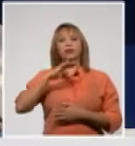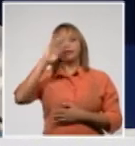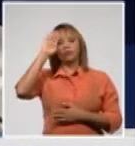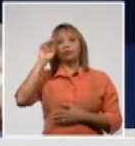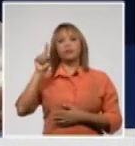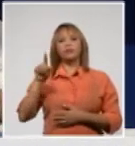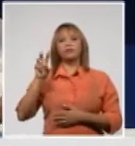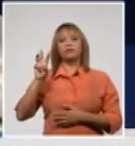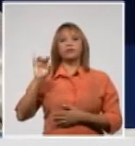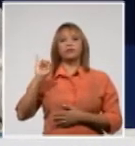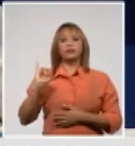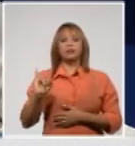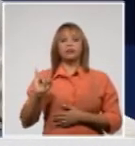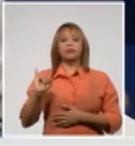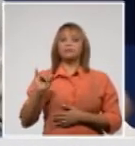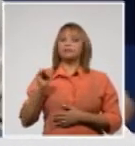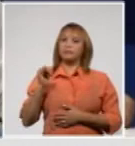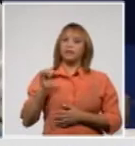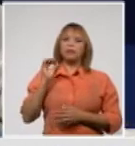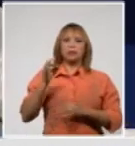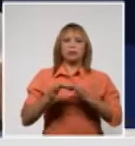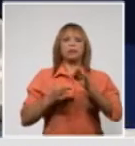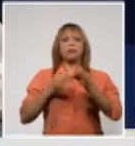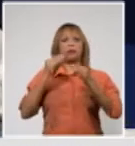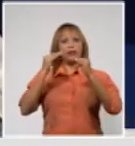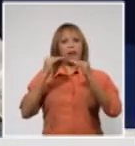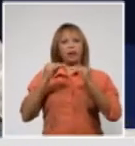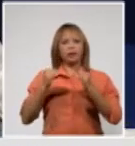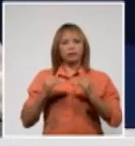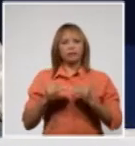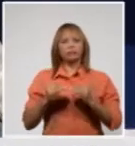Special Municipality were tested.